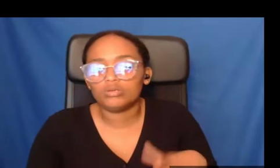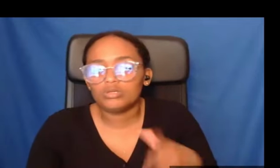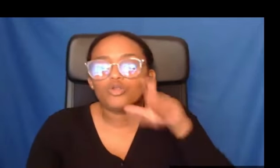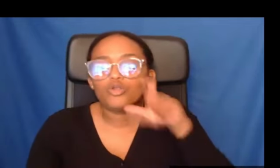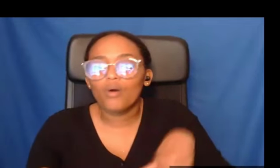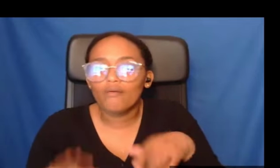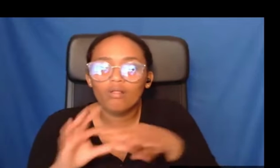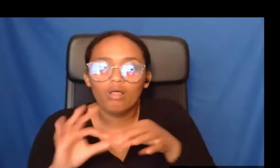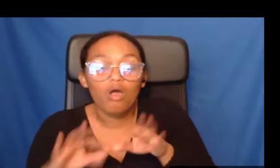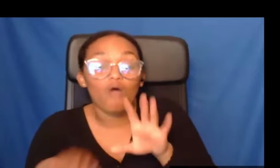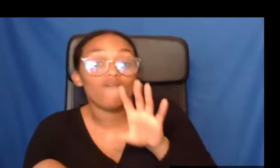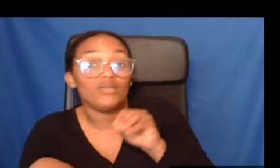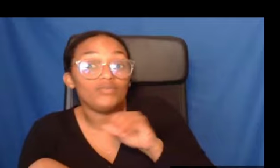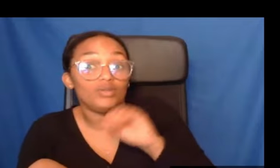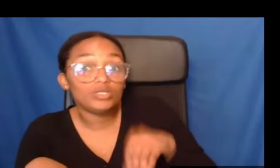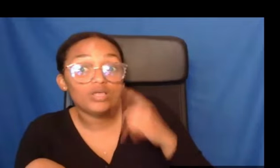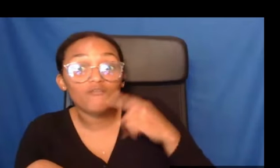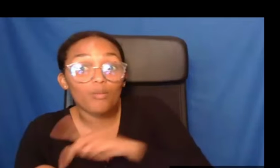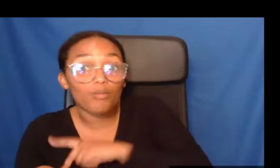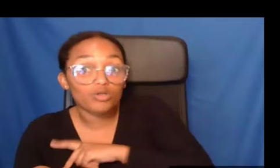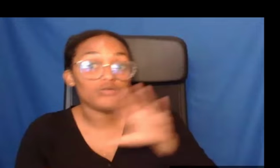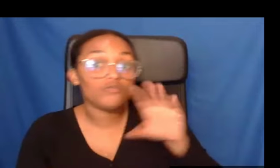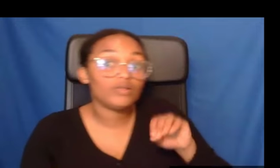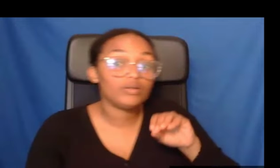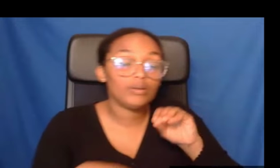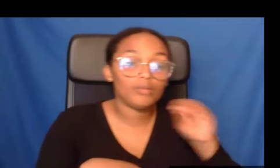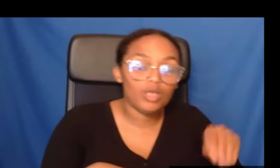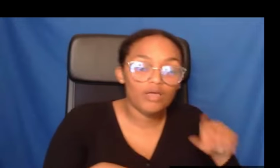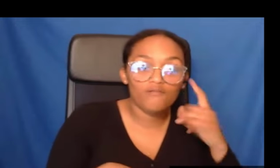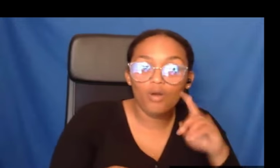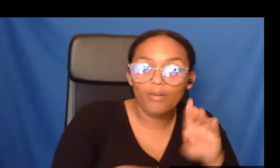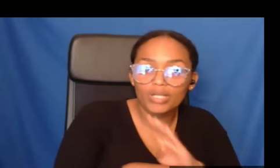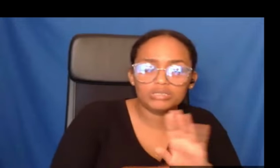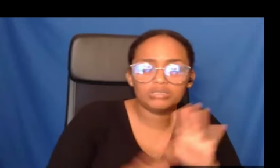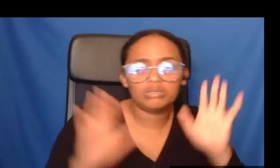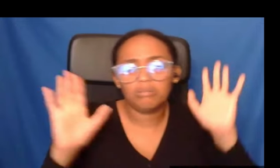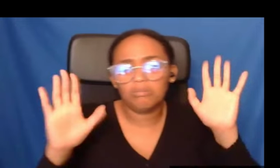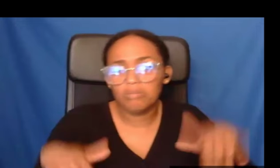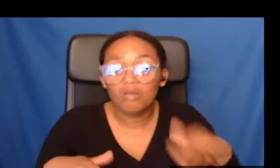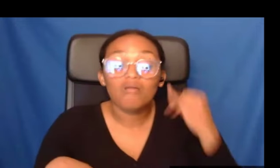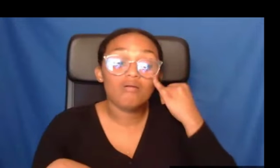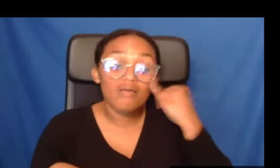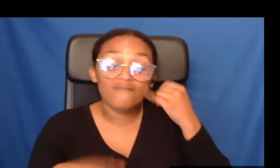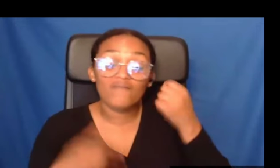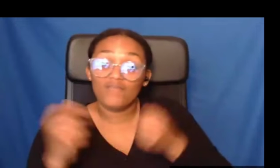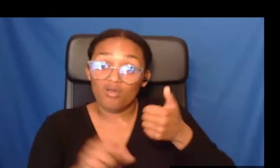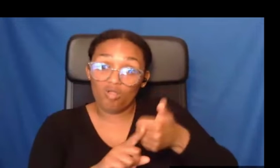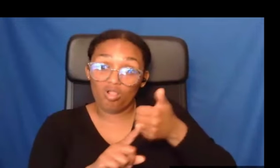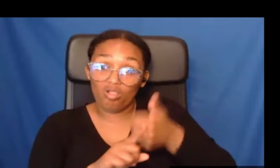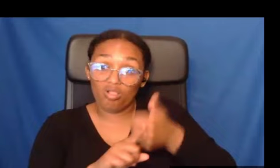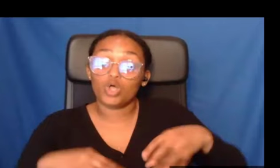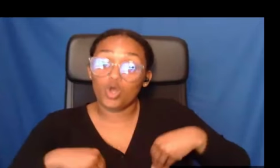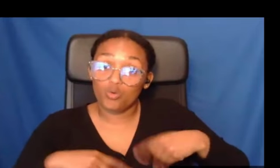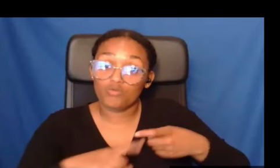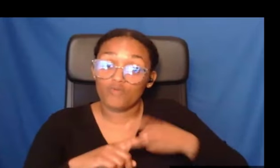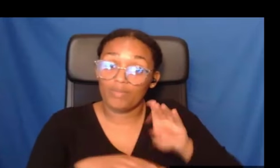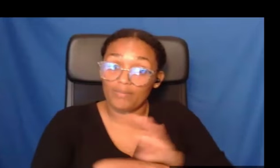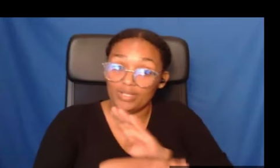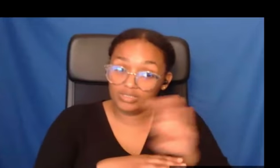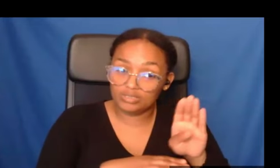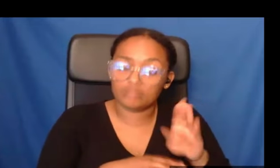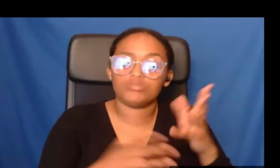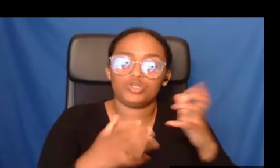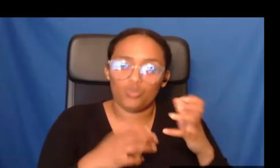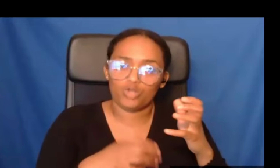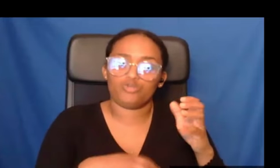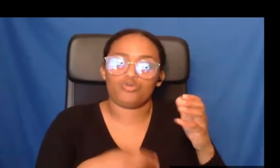and 50% for personal. If it is a vehicle that is owned by the business, you want to